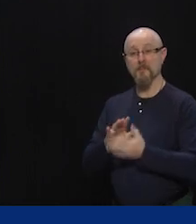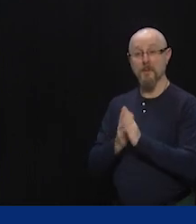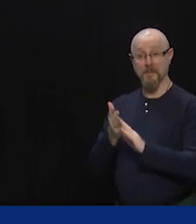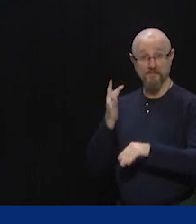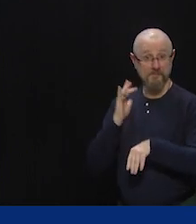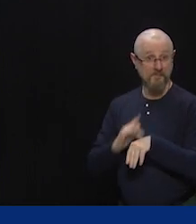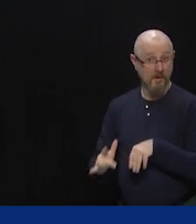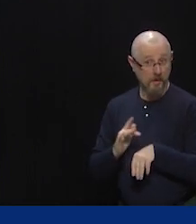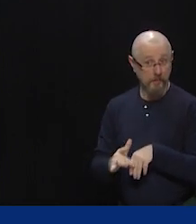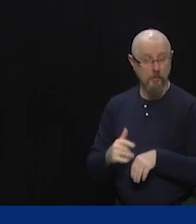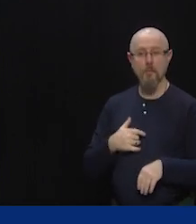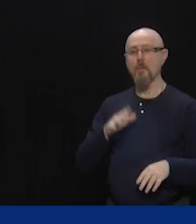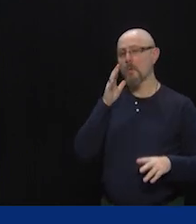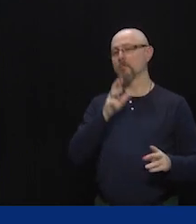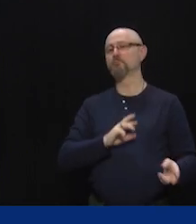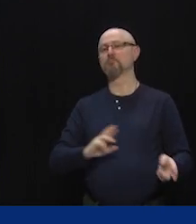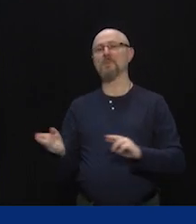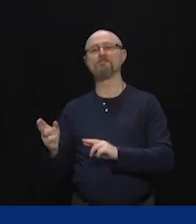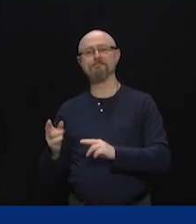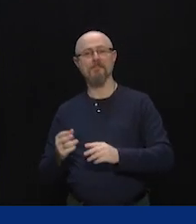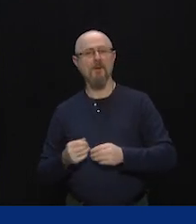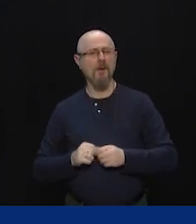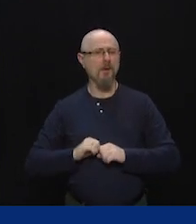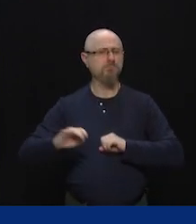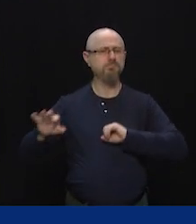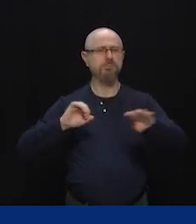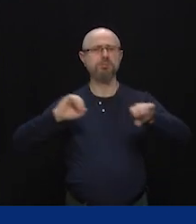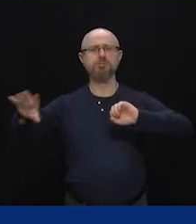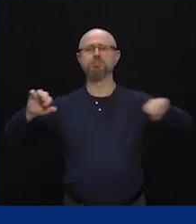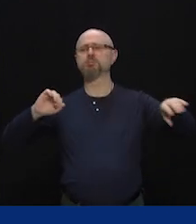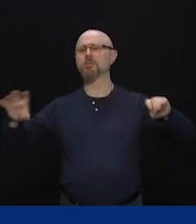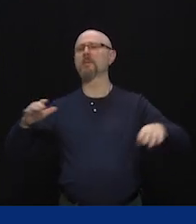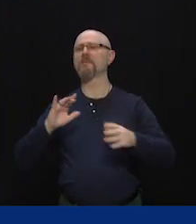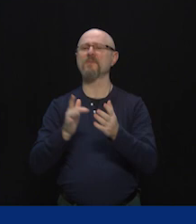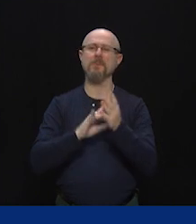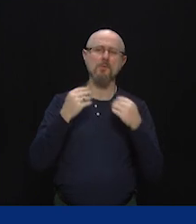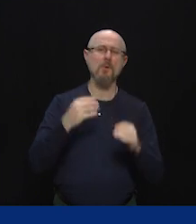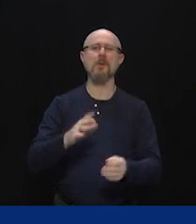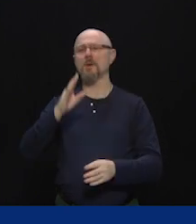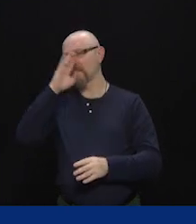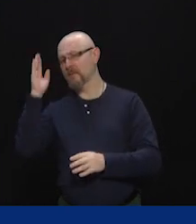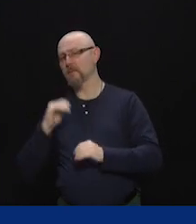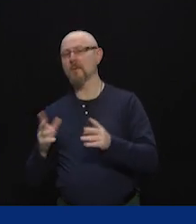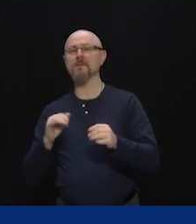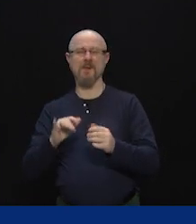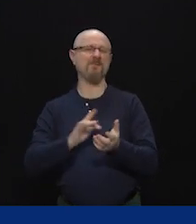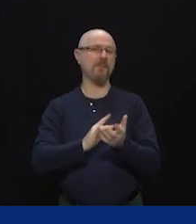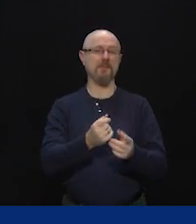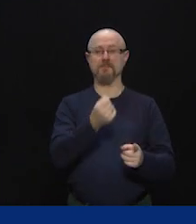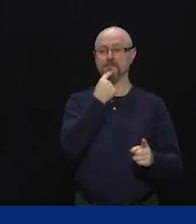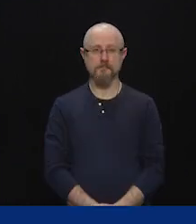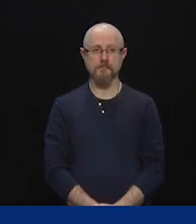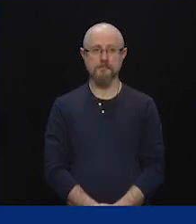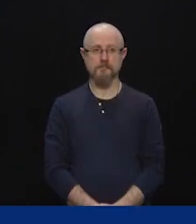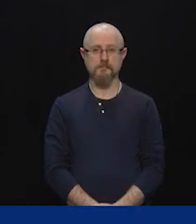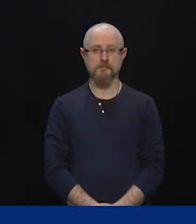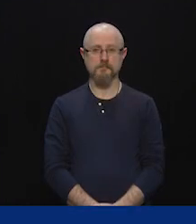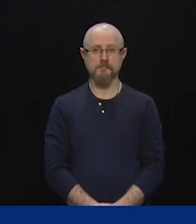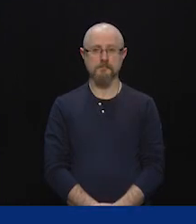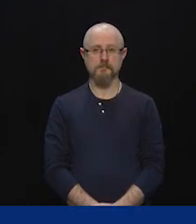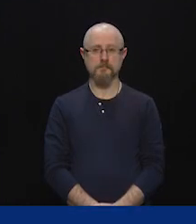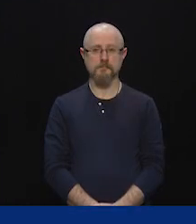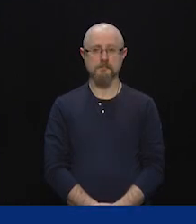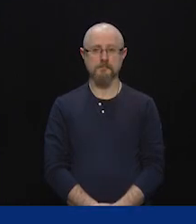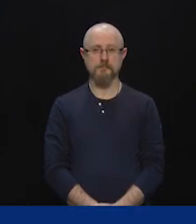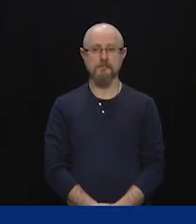in line and ready to make sure that our pharmacies and our hospitals have what they need. Thank you, Governor. Thank you,